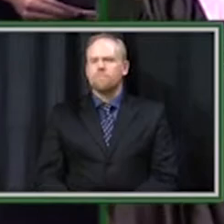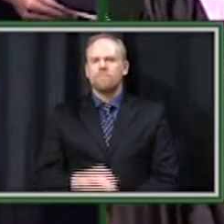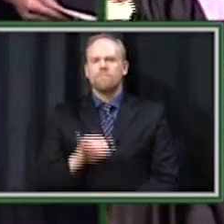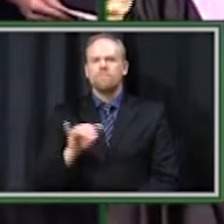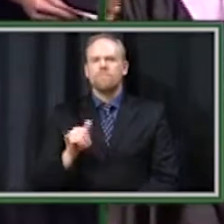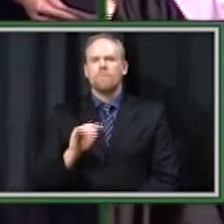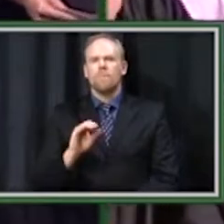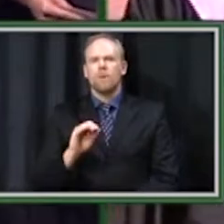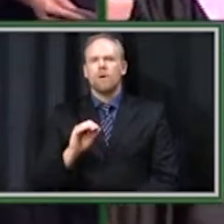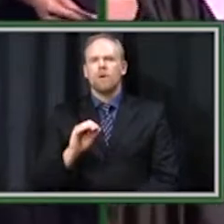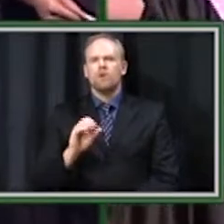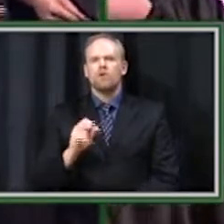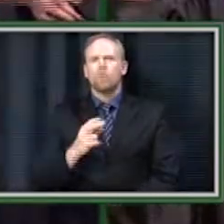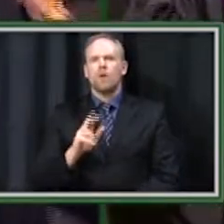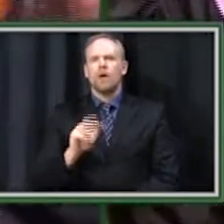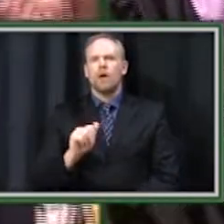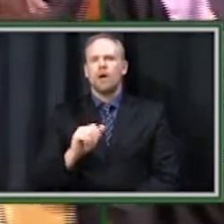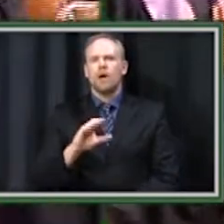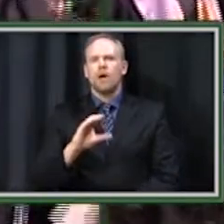Joshua Cossico.